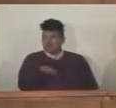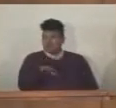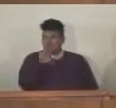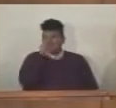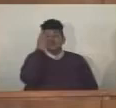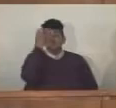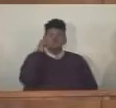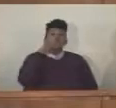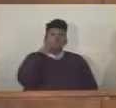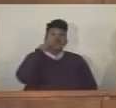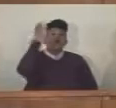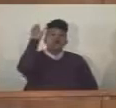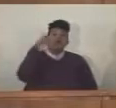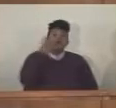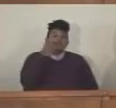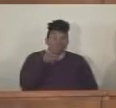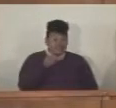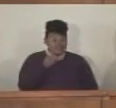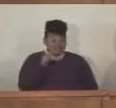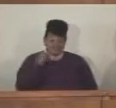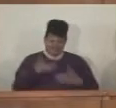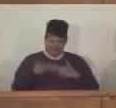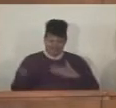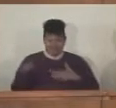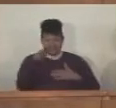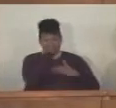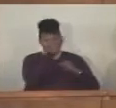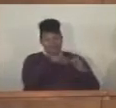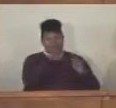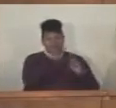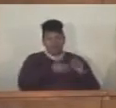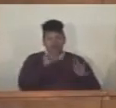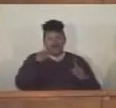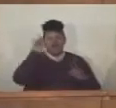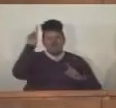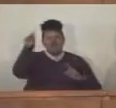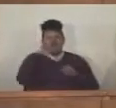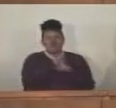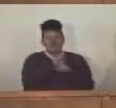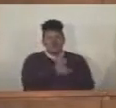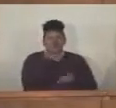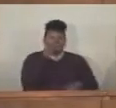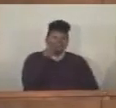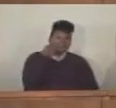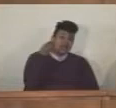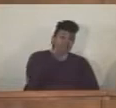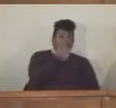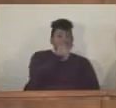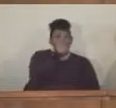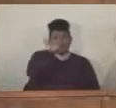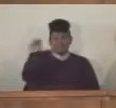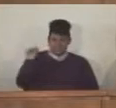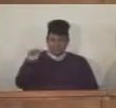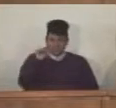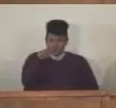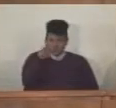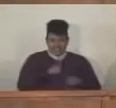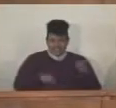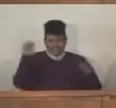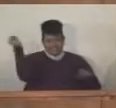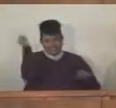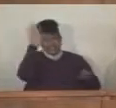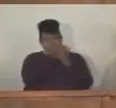enable criminals. We ask you to help us to cut off any type of support on which